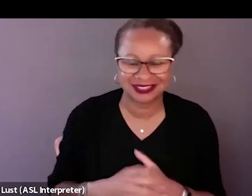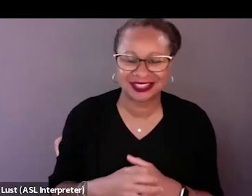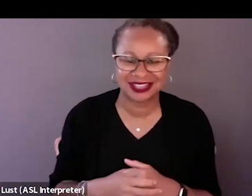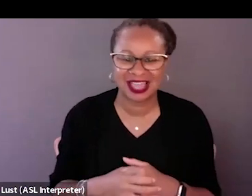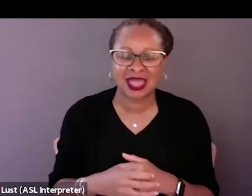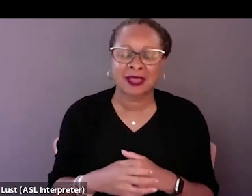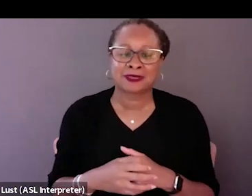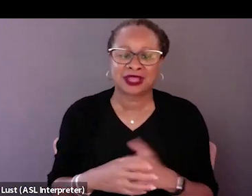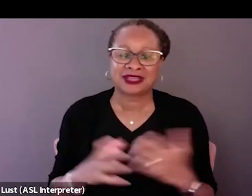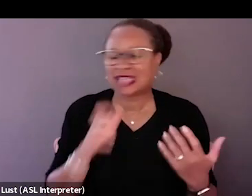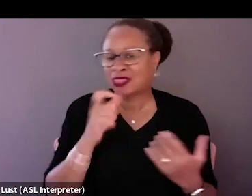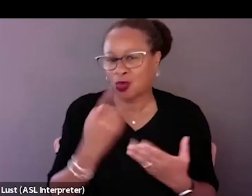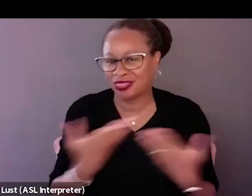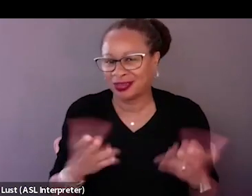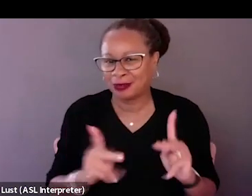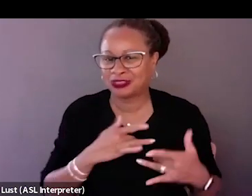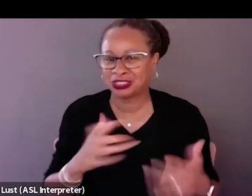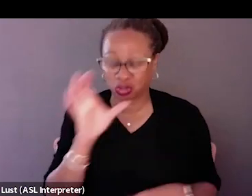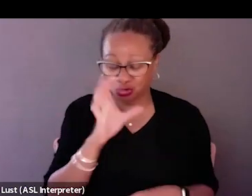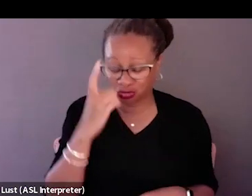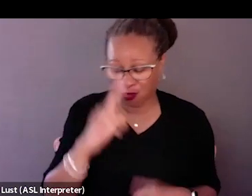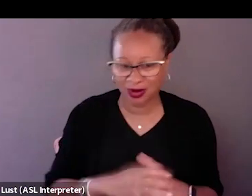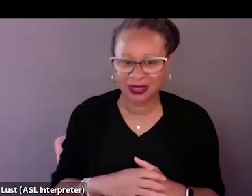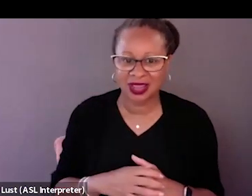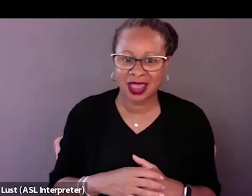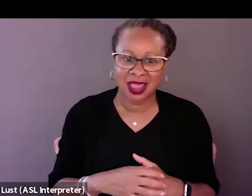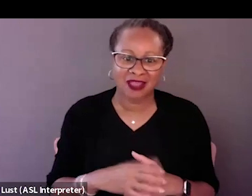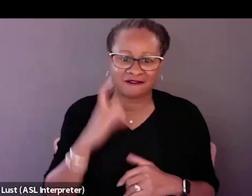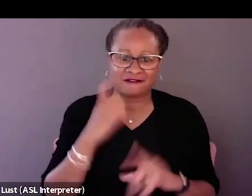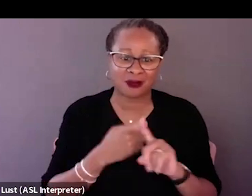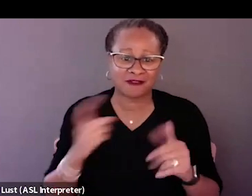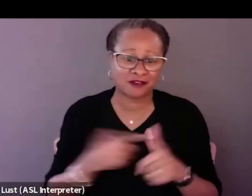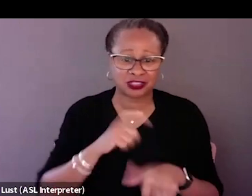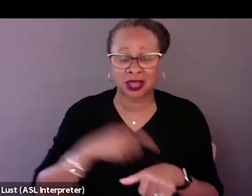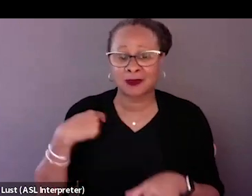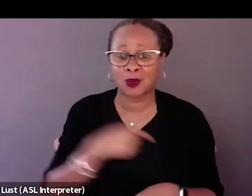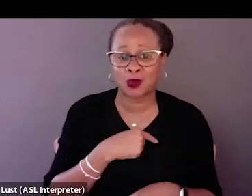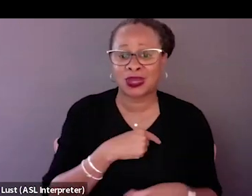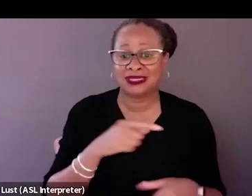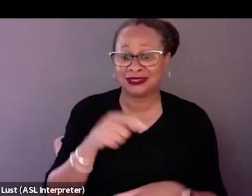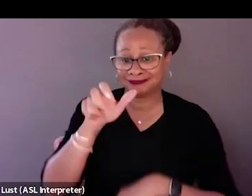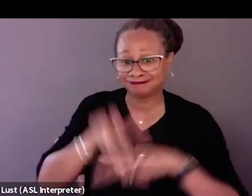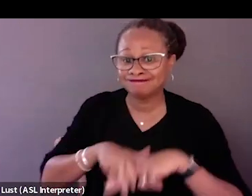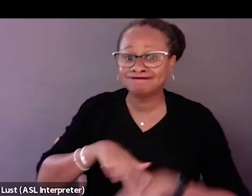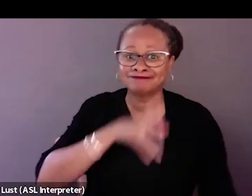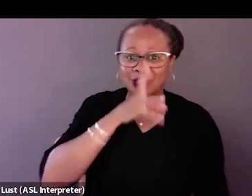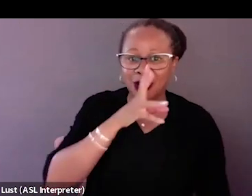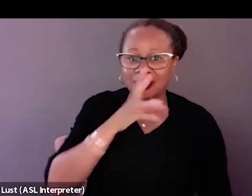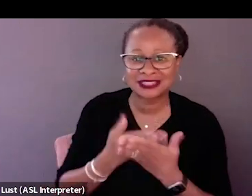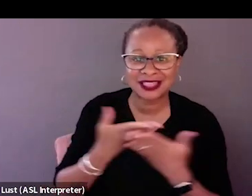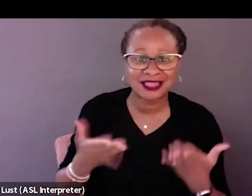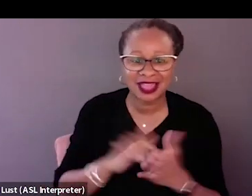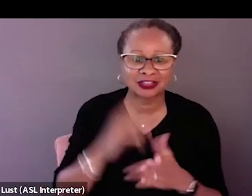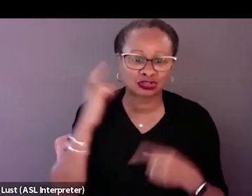that people are looking for. But yeah, I mean, from the very first time that we talked, the thing that's kind of crazy is that